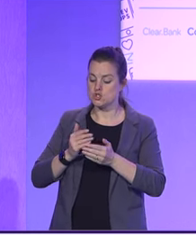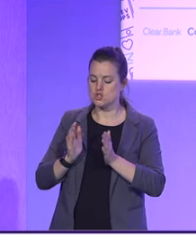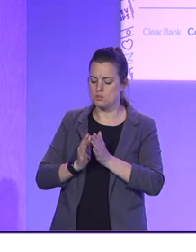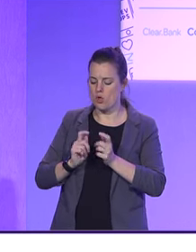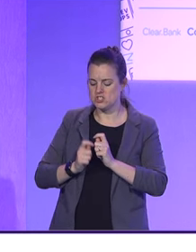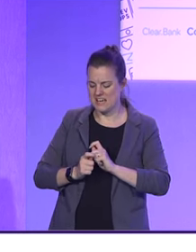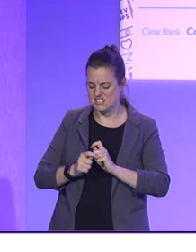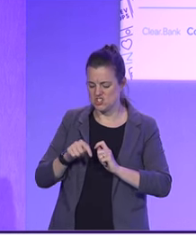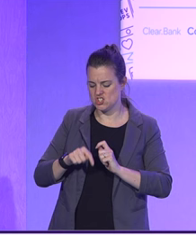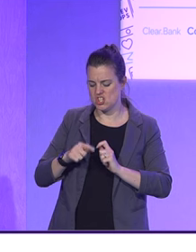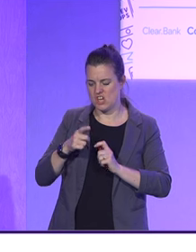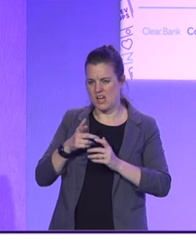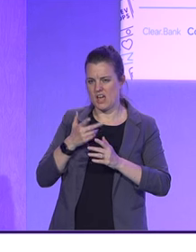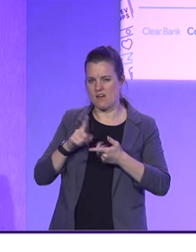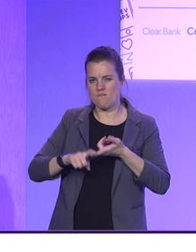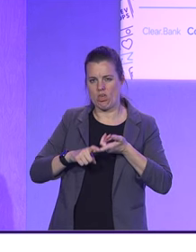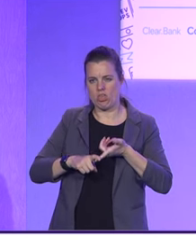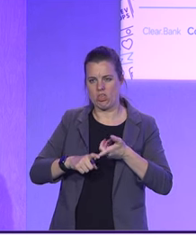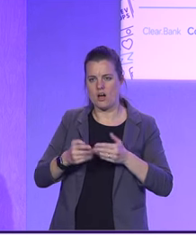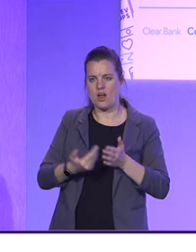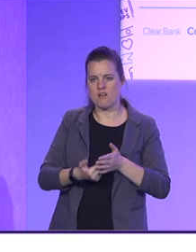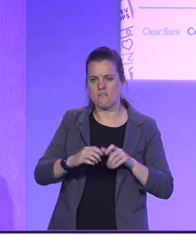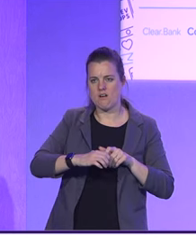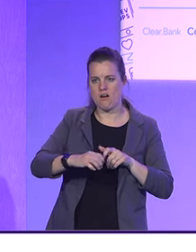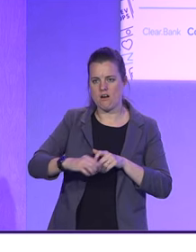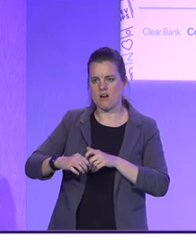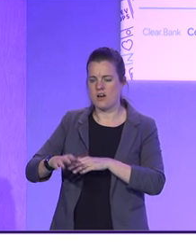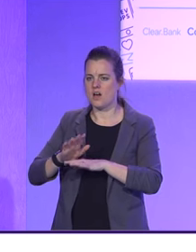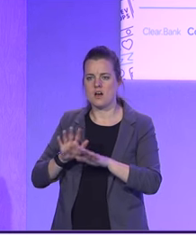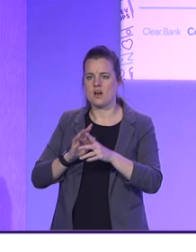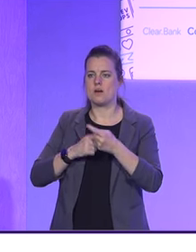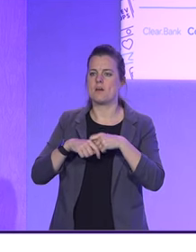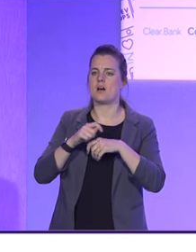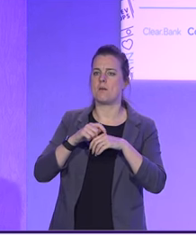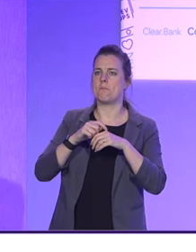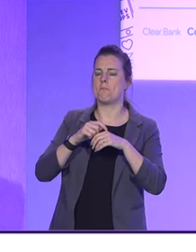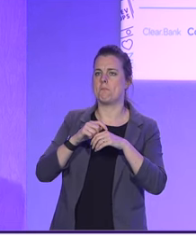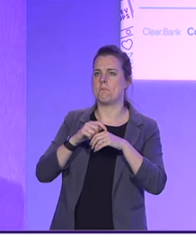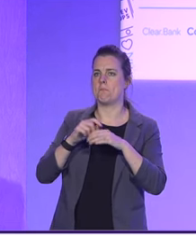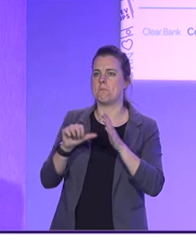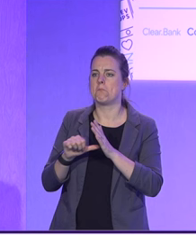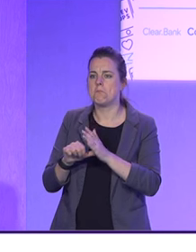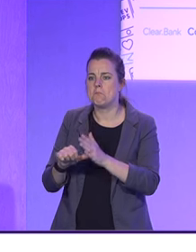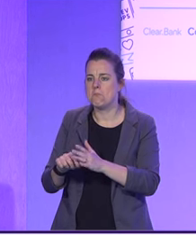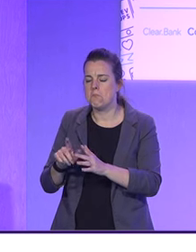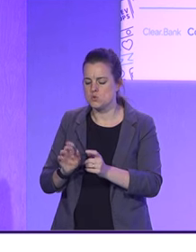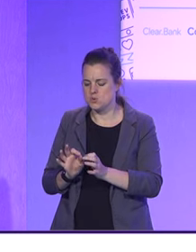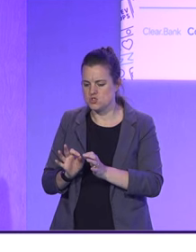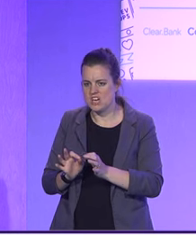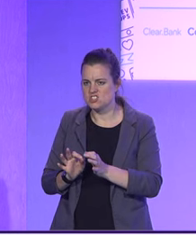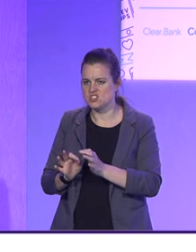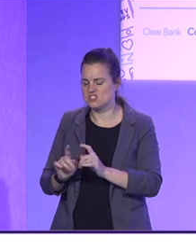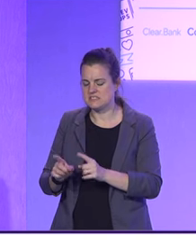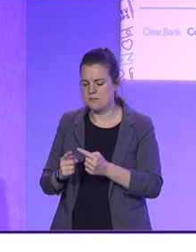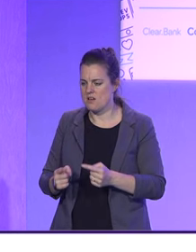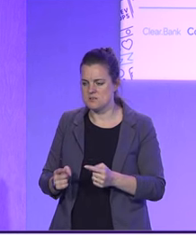maybe it's not. So, if you go, for example, to have a database, go to Postgres, you have the Postgres services in all the cloud